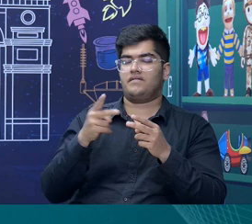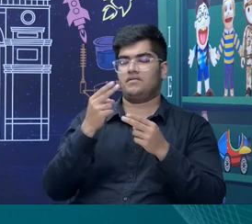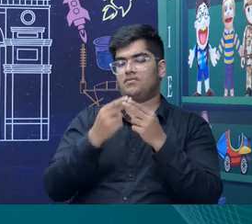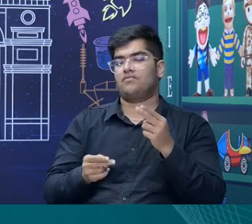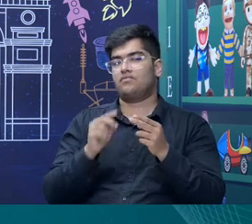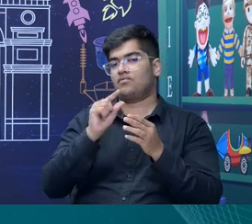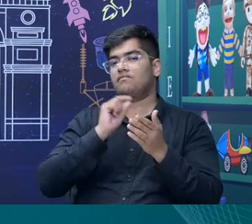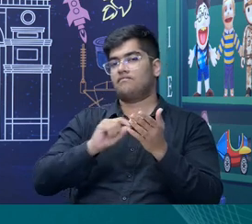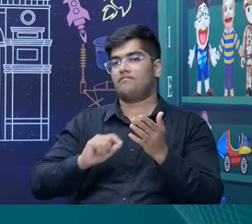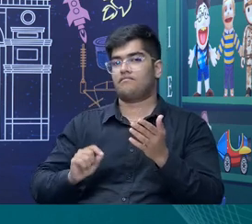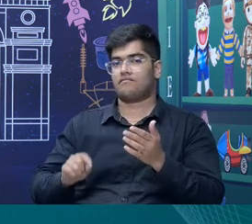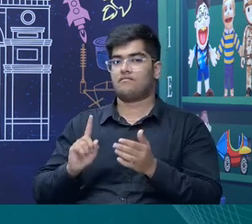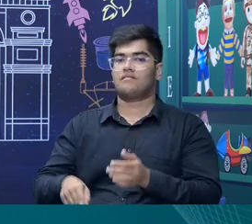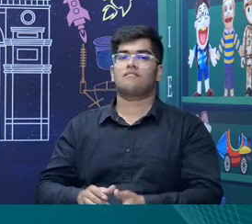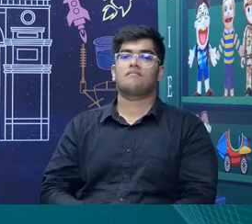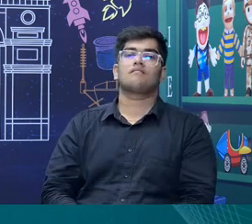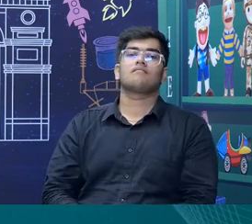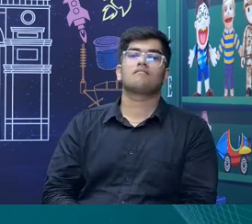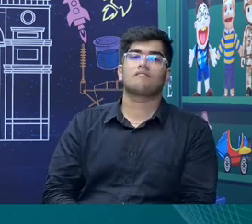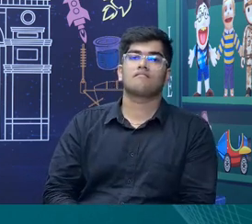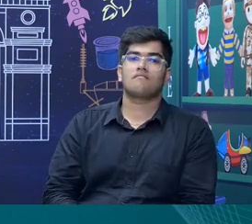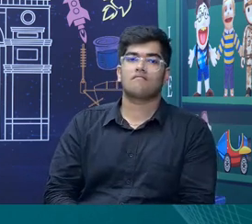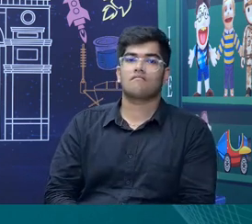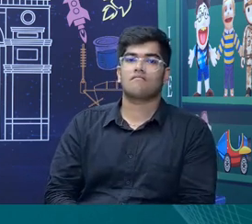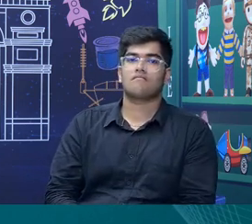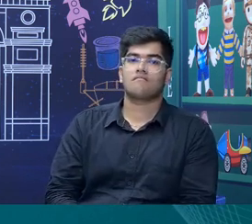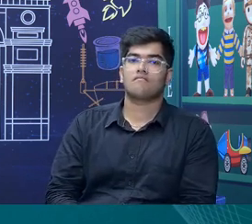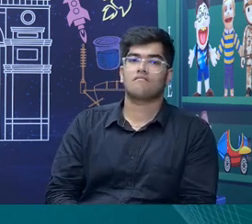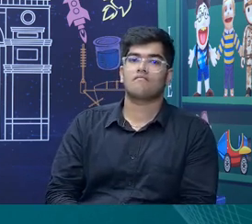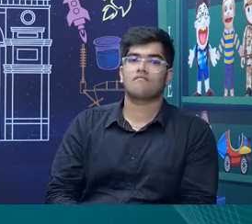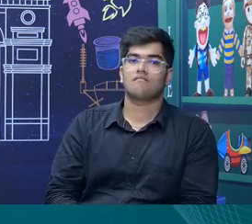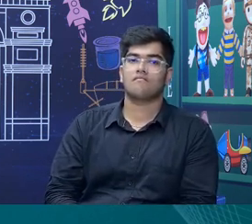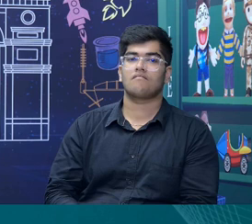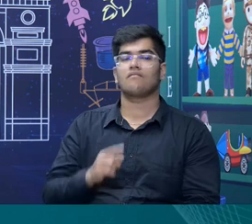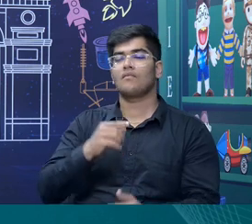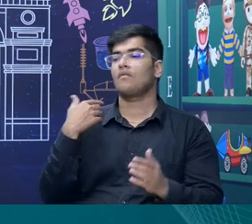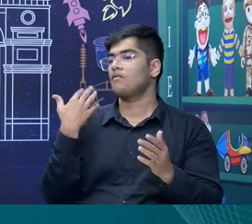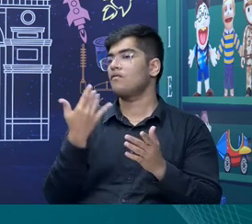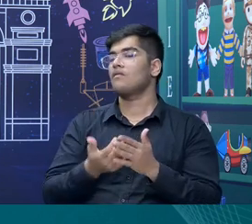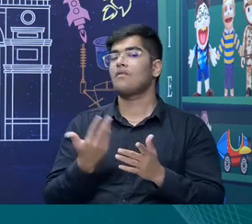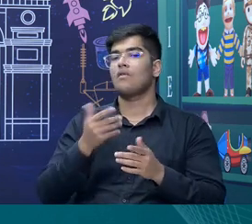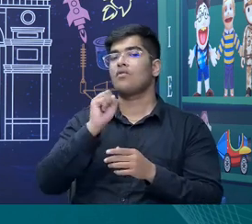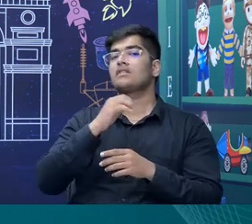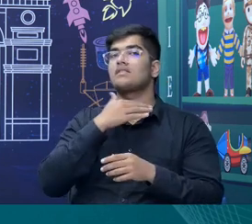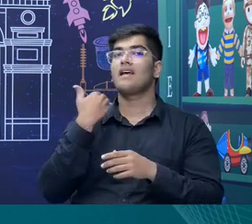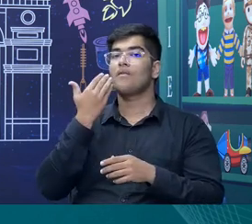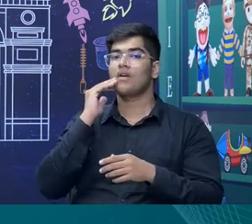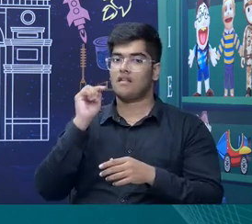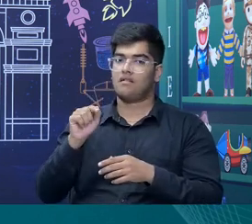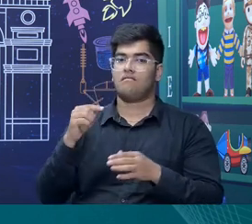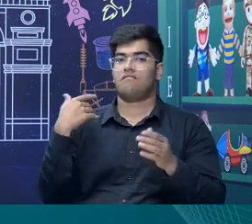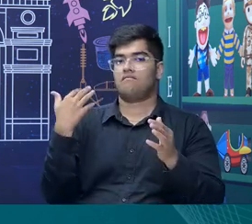the deceased Partners share of profit up to his date of death